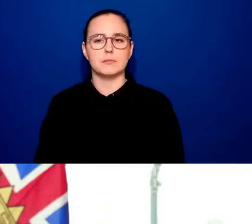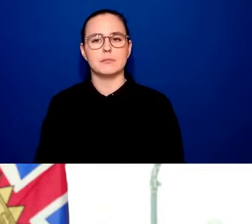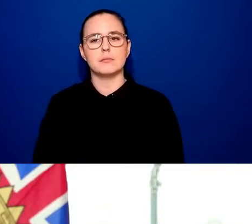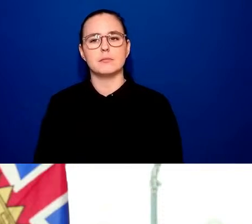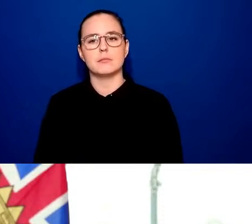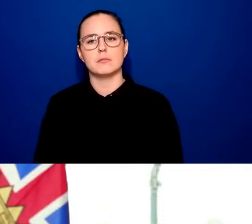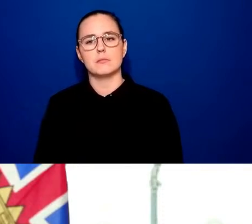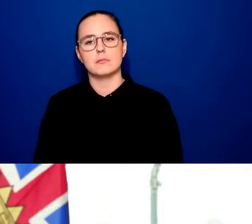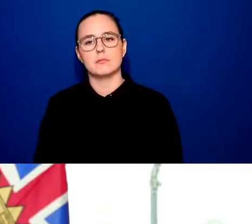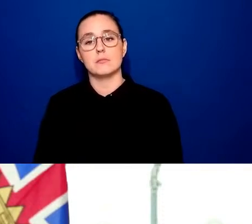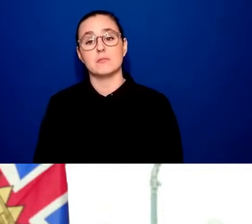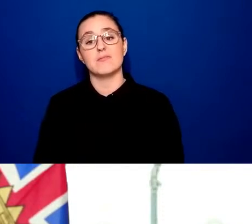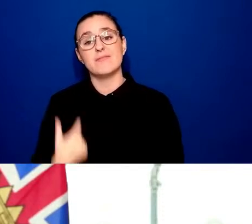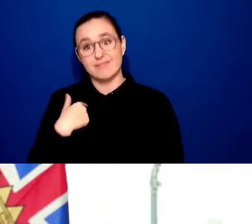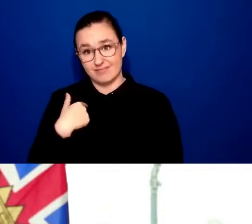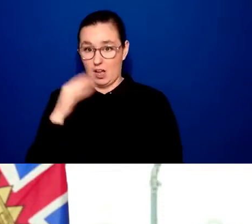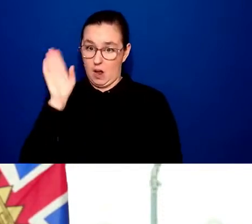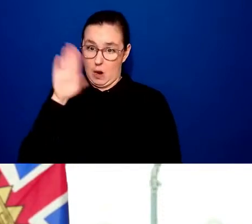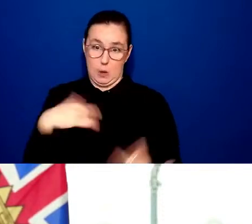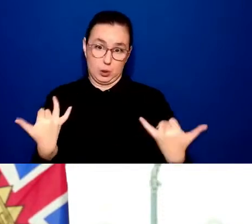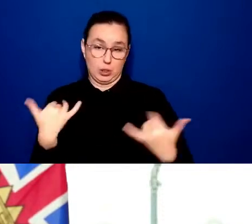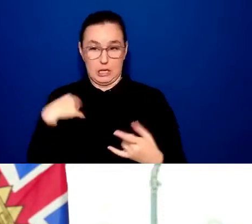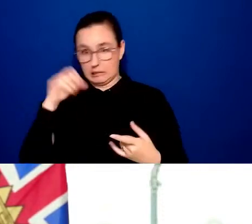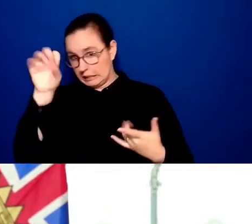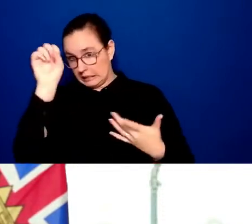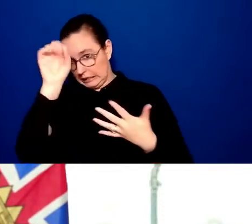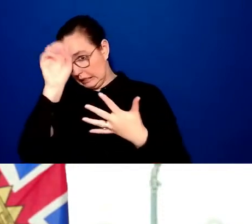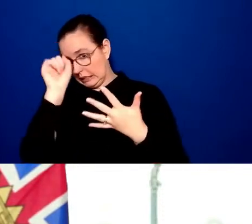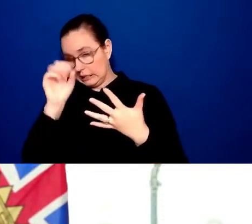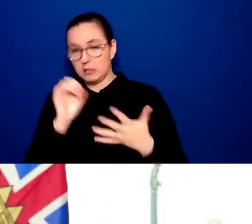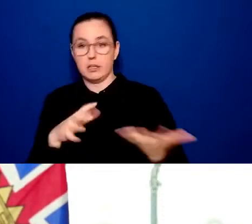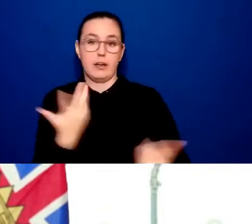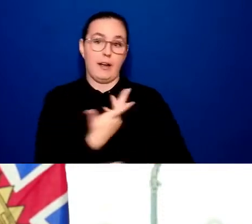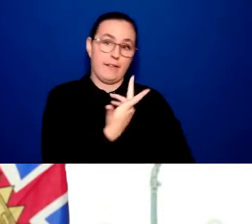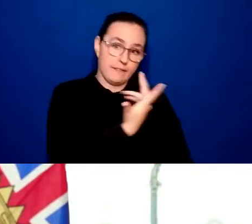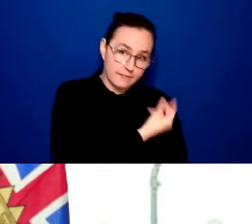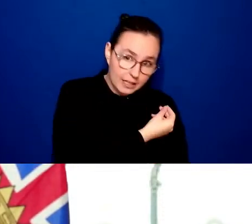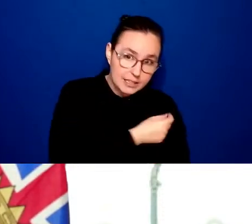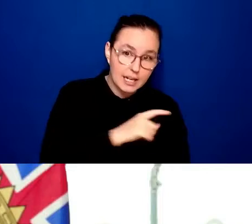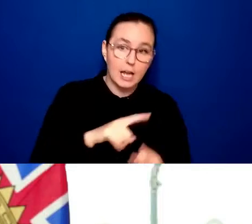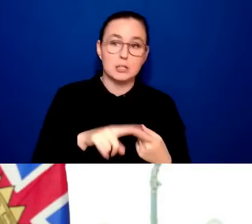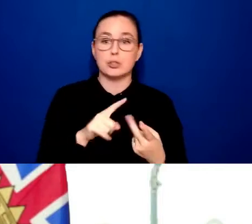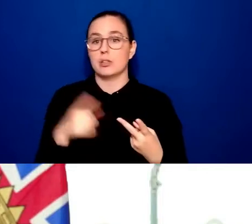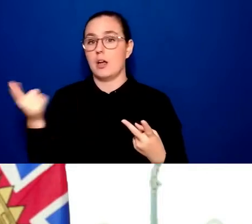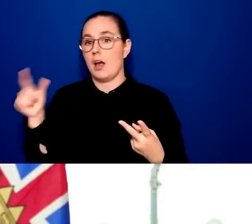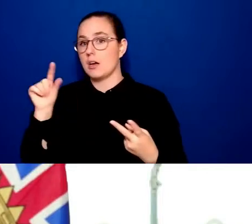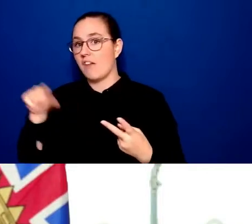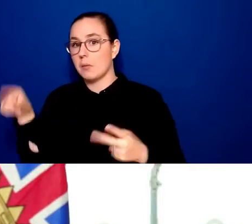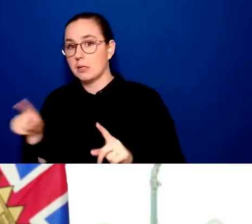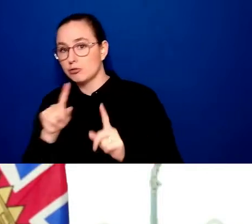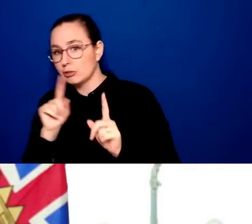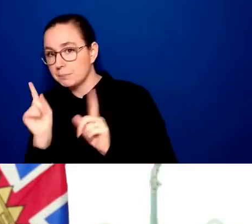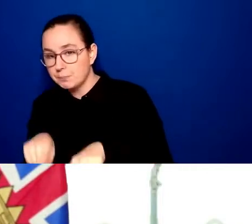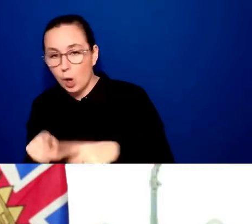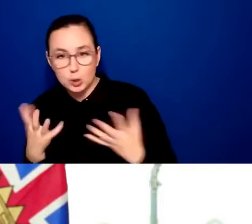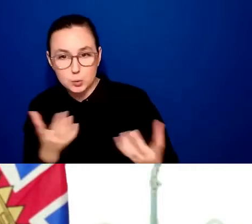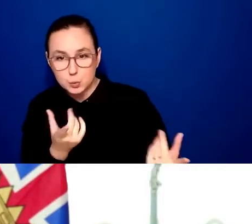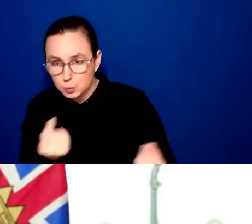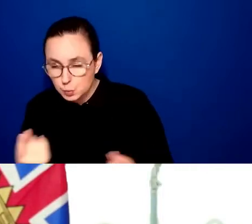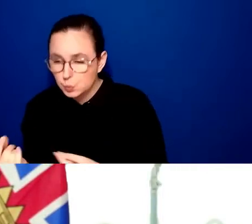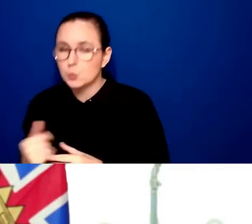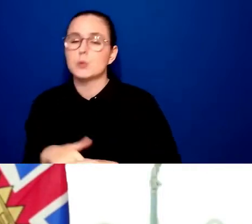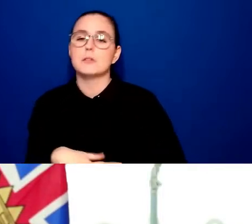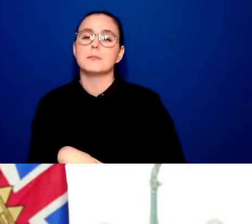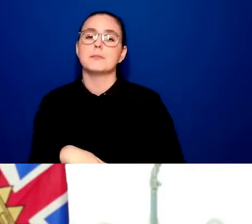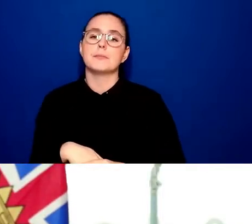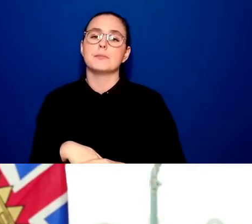lot of updates, both about the immunization program, also about our response to the pandemic here in BC today. As we have